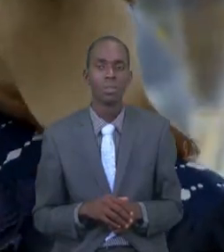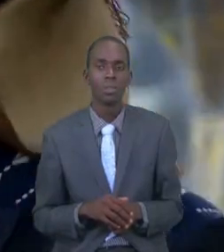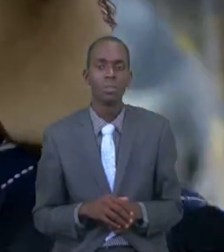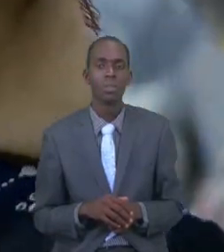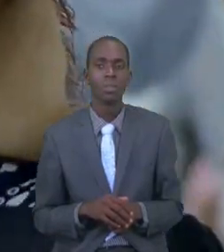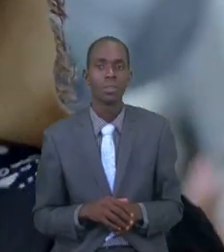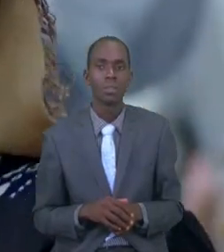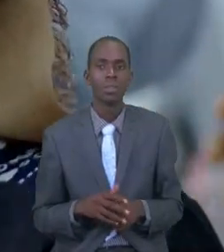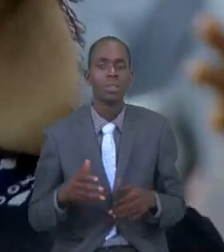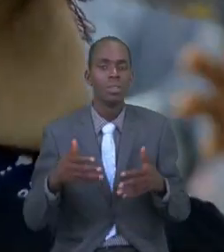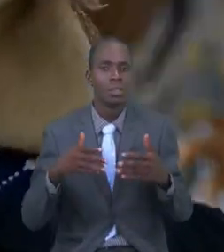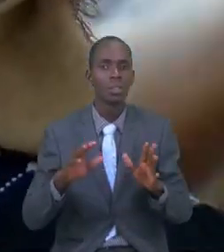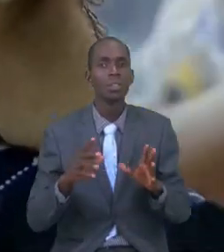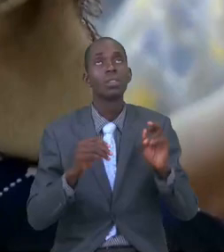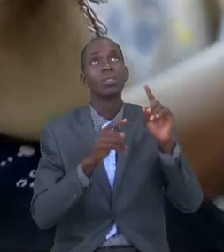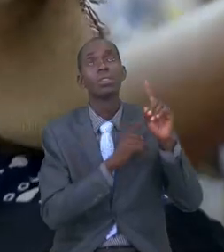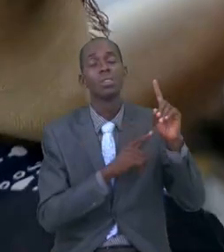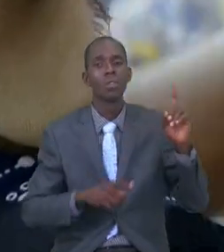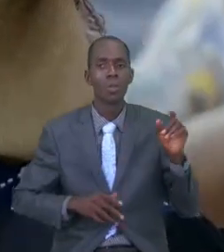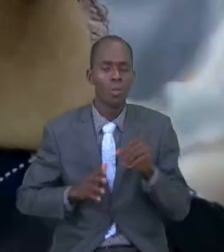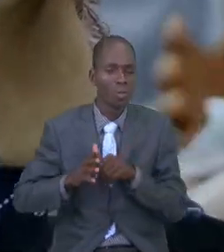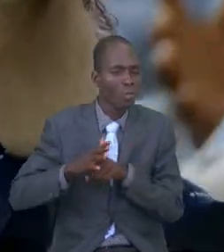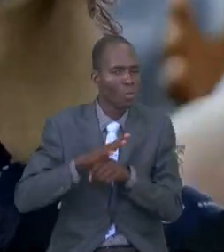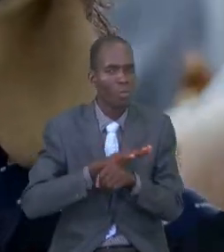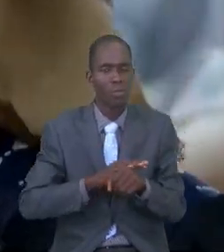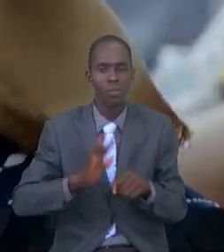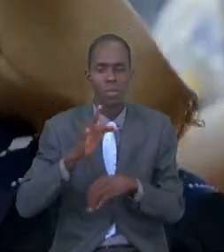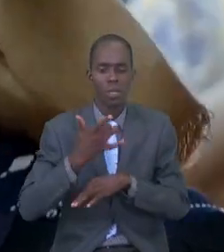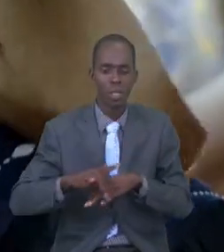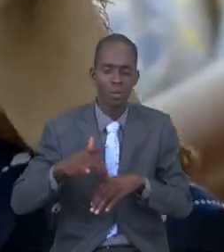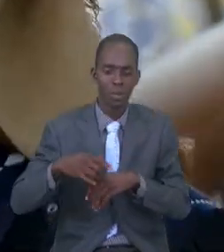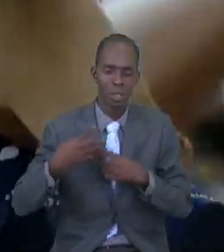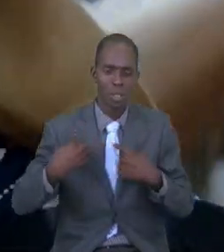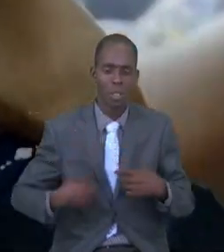Let Him fill your vessel to overflowing